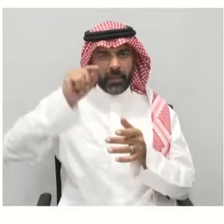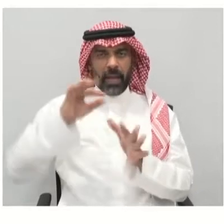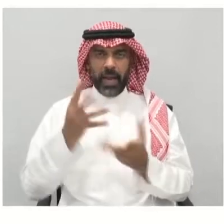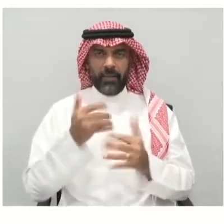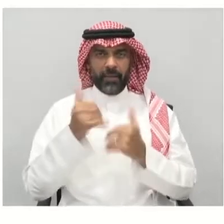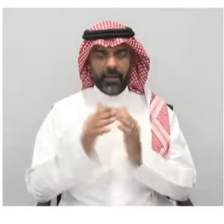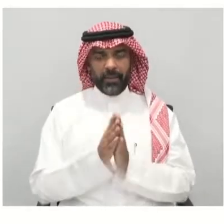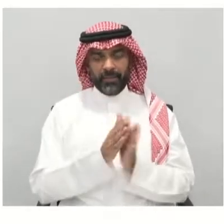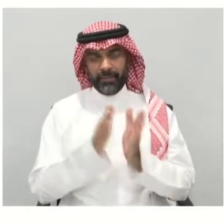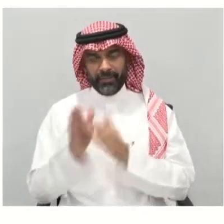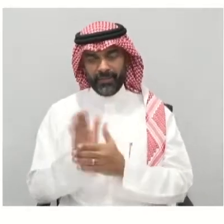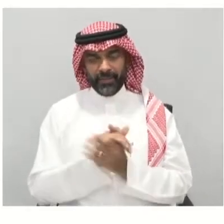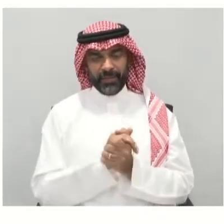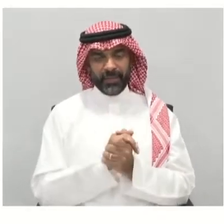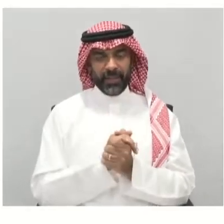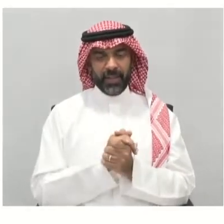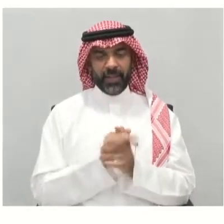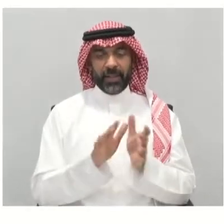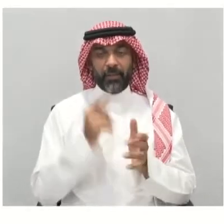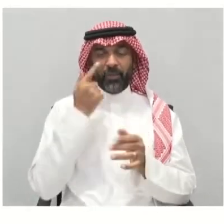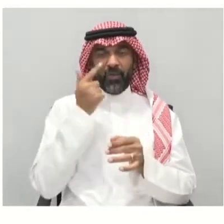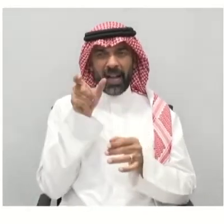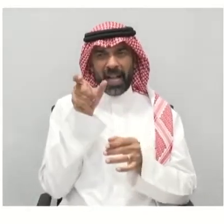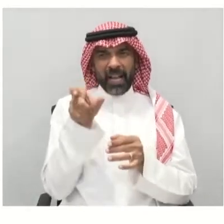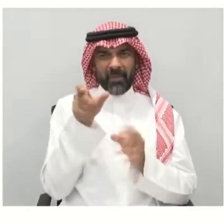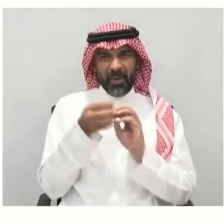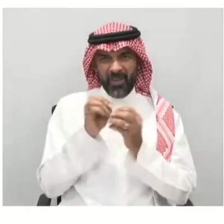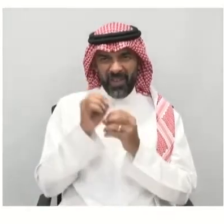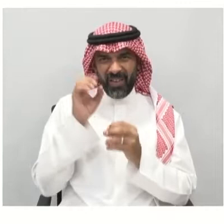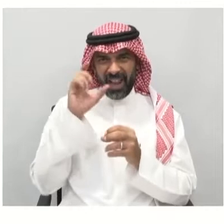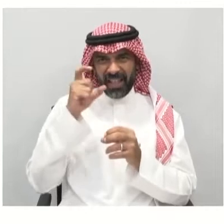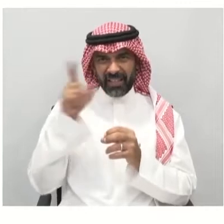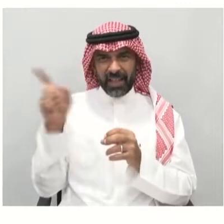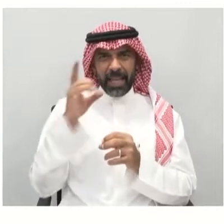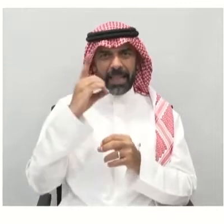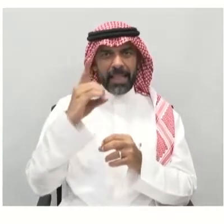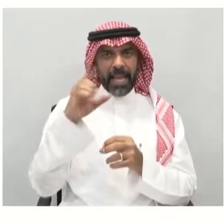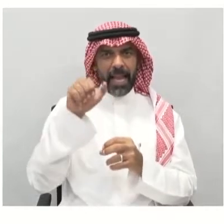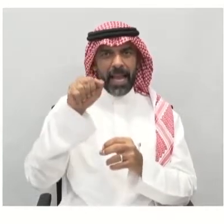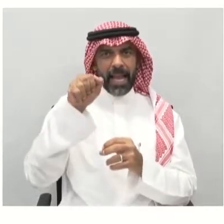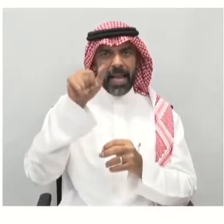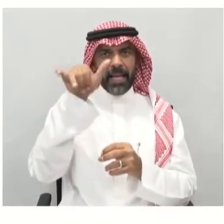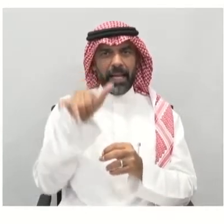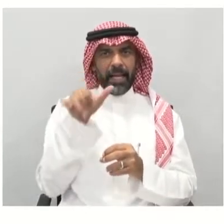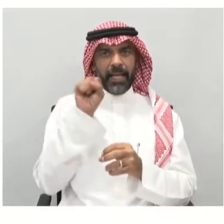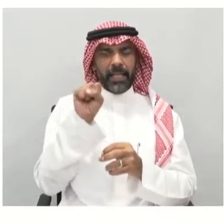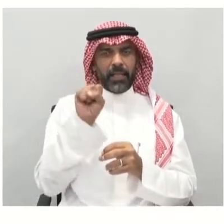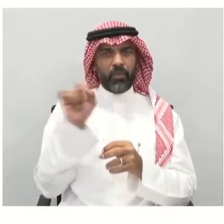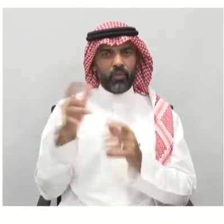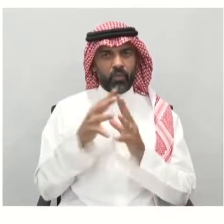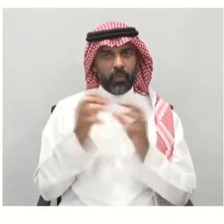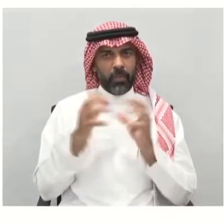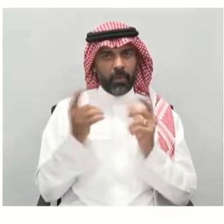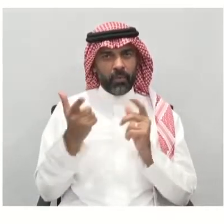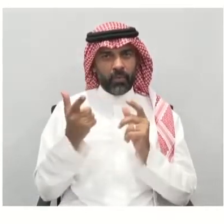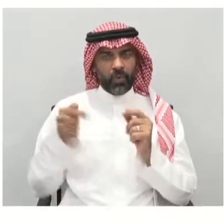question. When you hear the word days, what pictures come to your